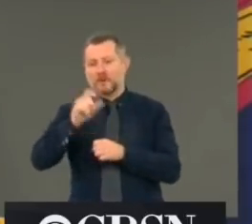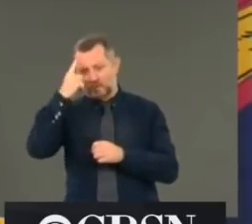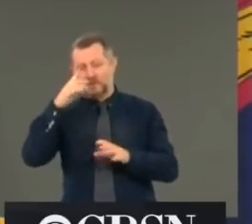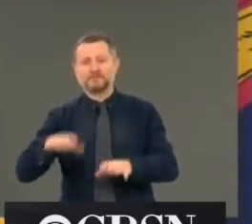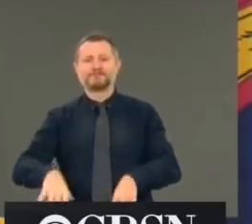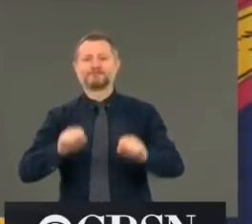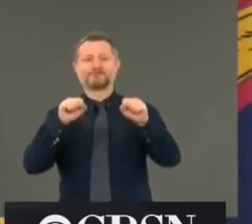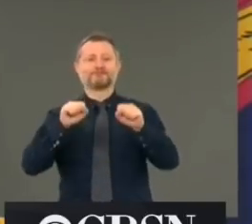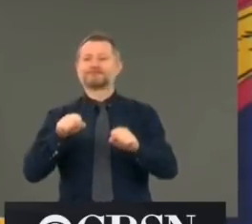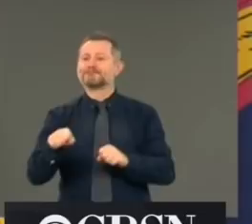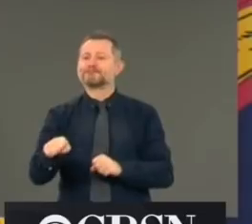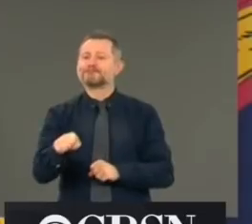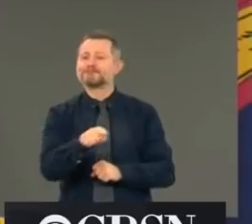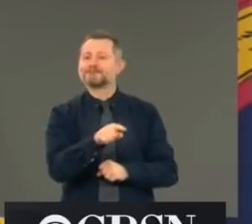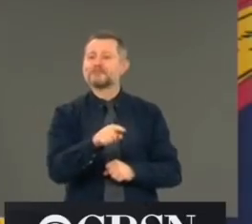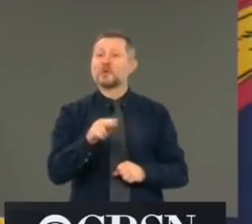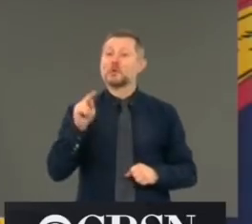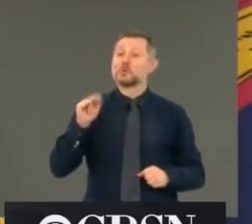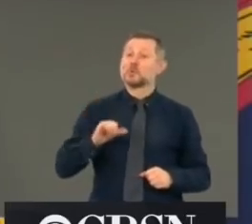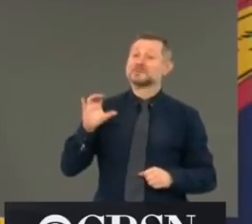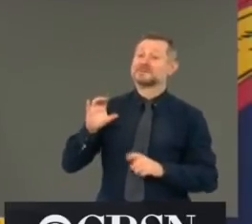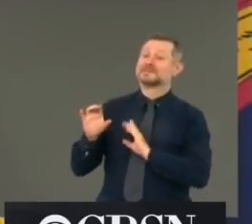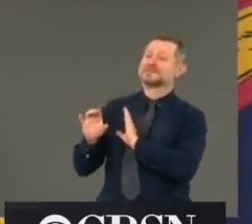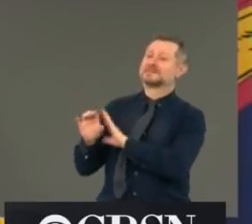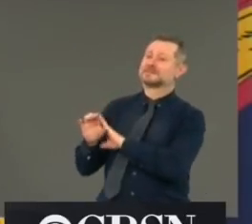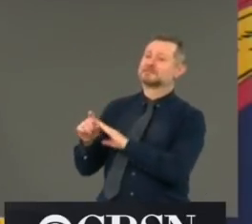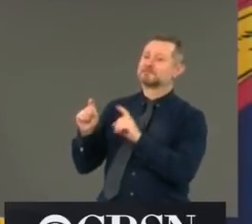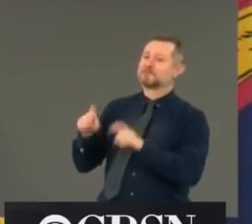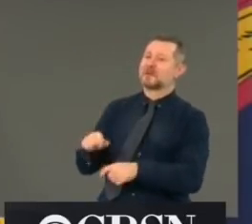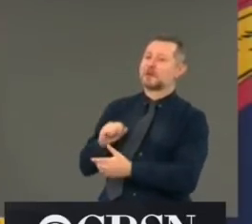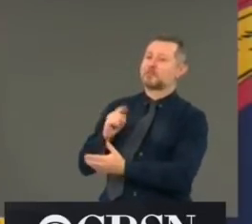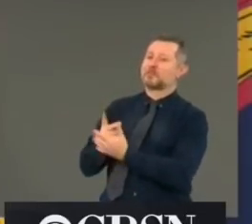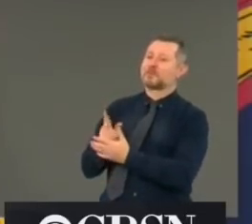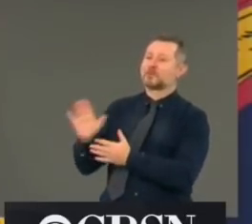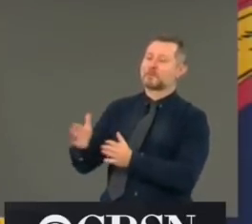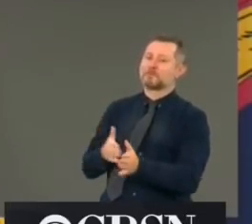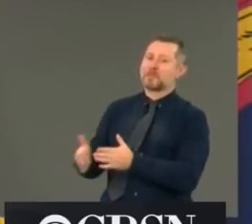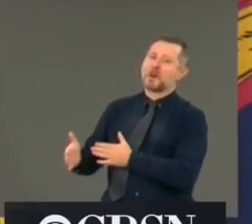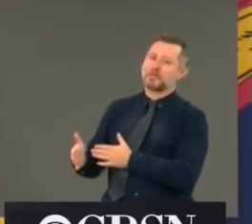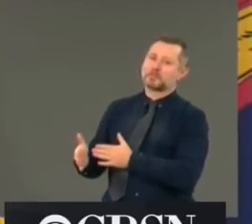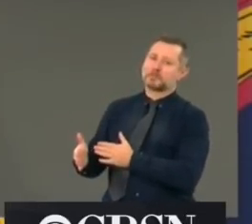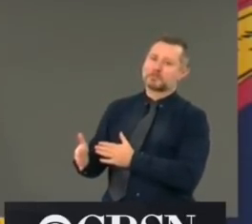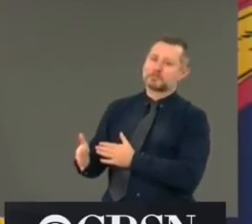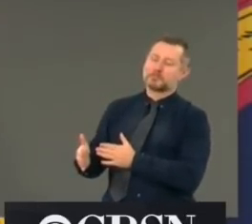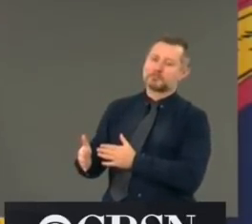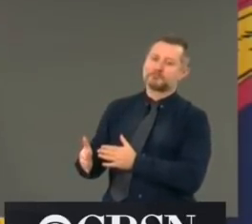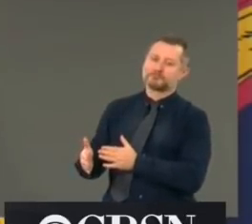New York City has to pass the plan, right?